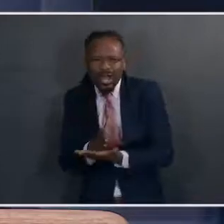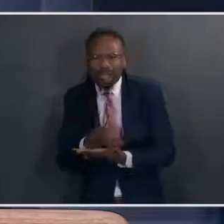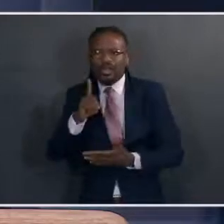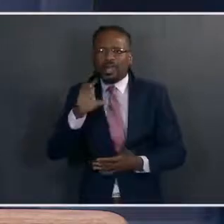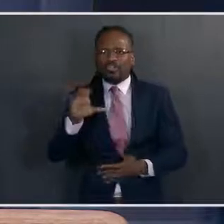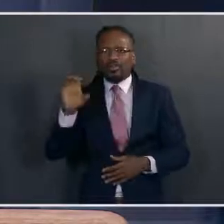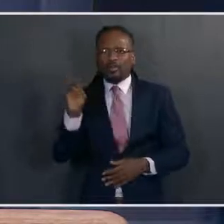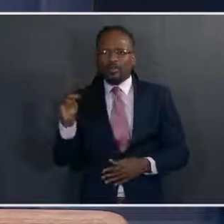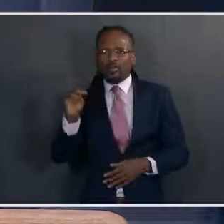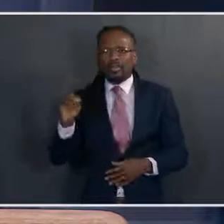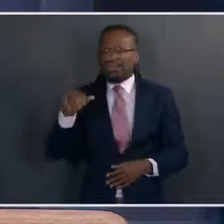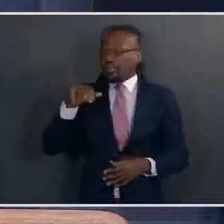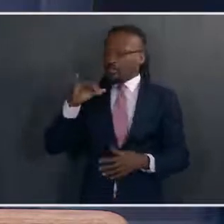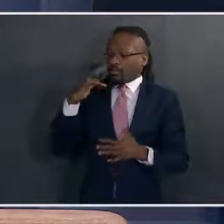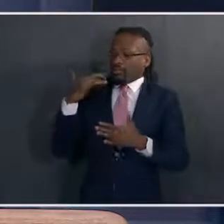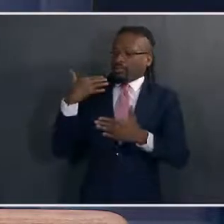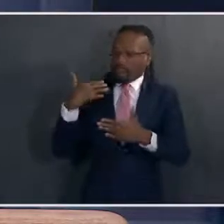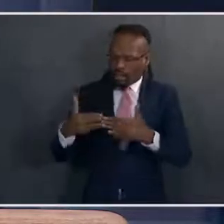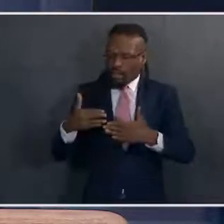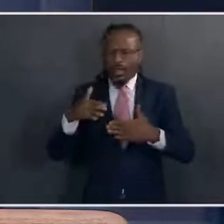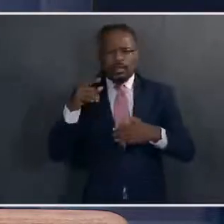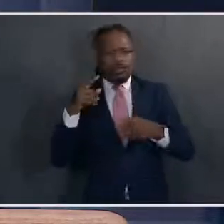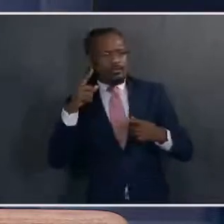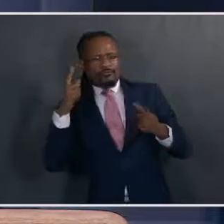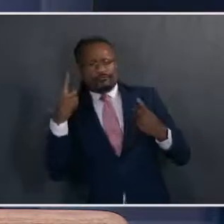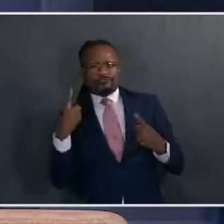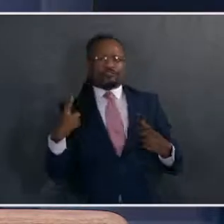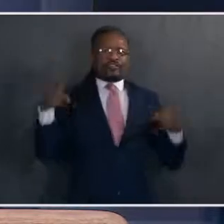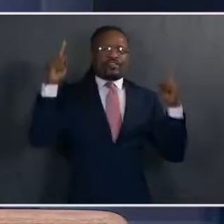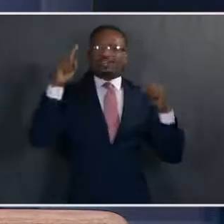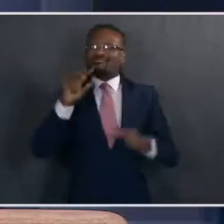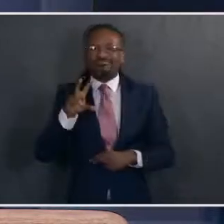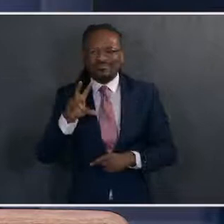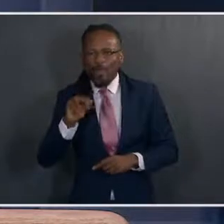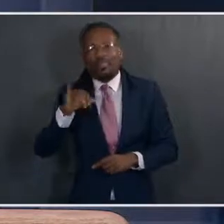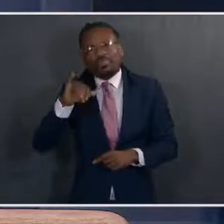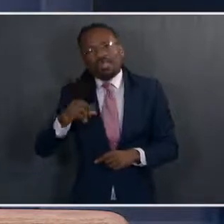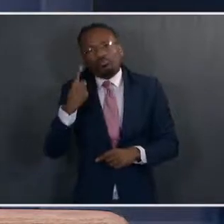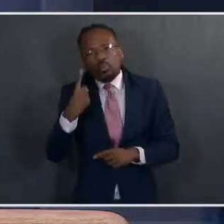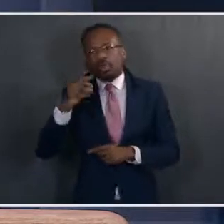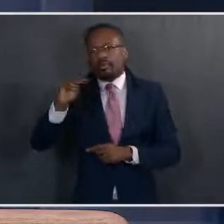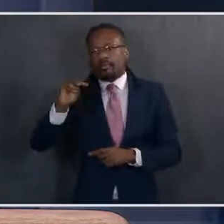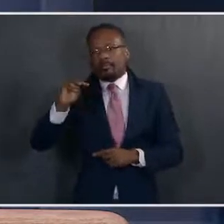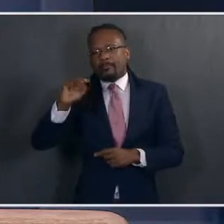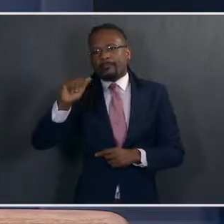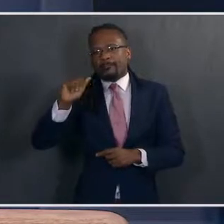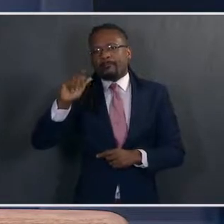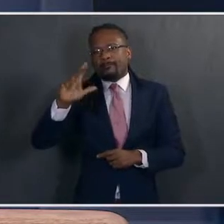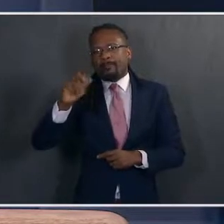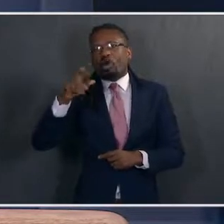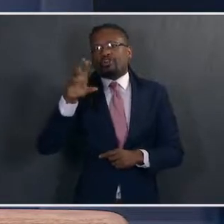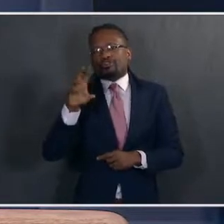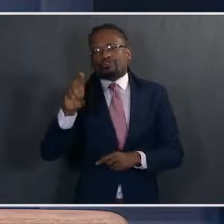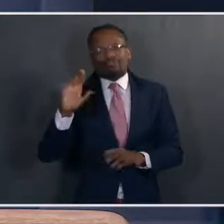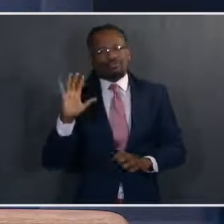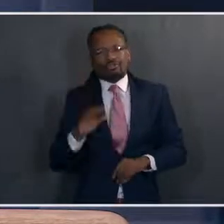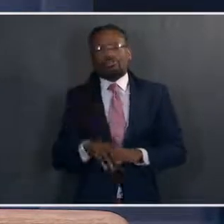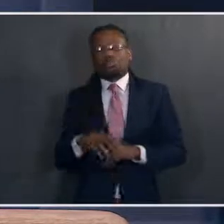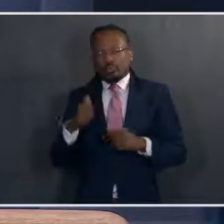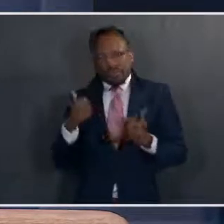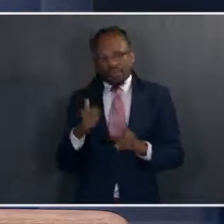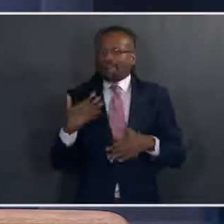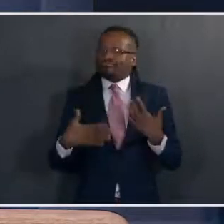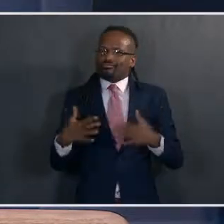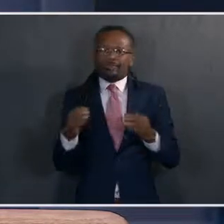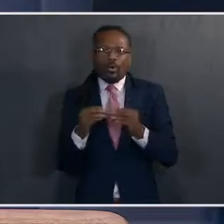declaring victory. That's that we wanted to set markers for ourselves. So that's the marker we set, and we're working to achieve it.